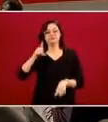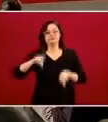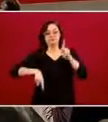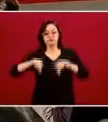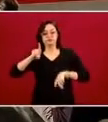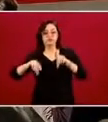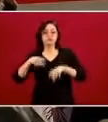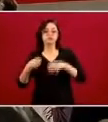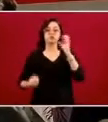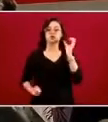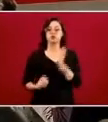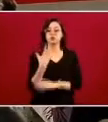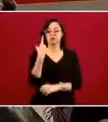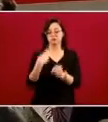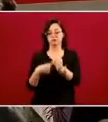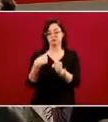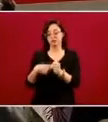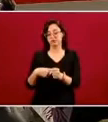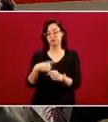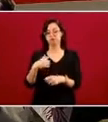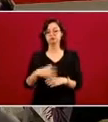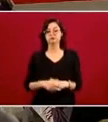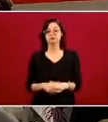confirmed section or on the negative section.